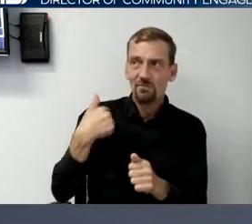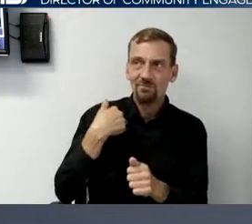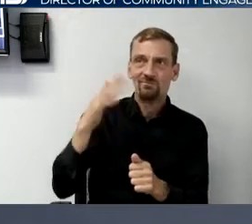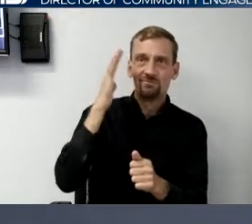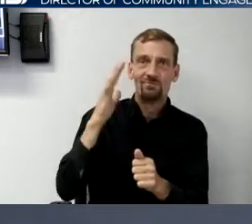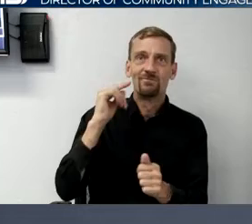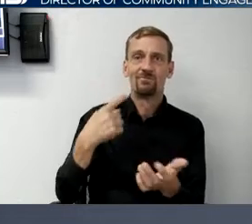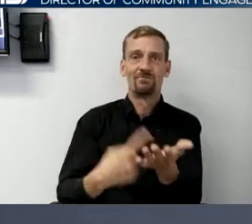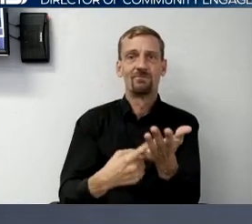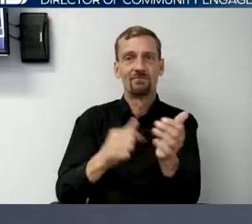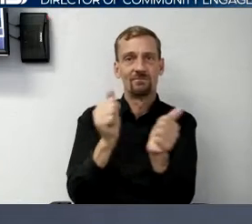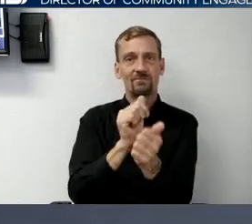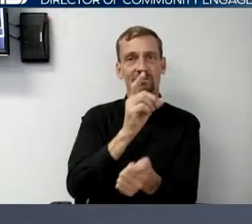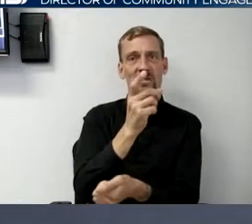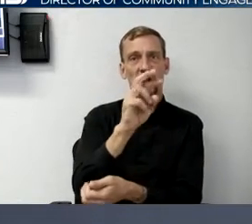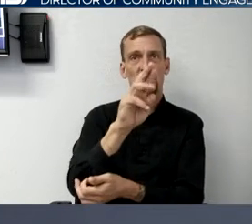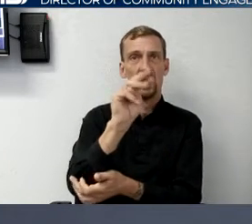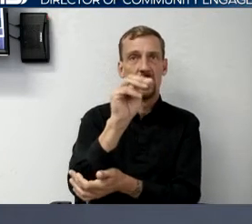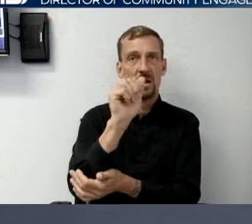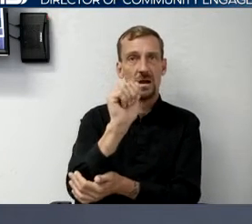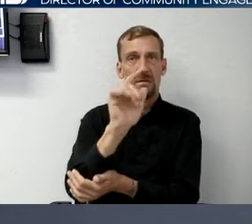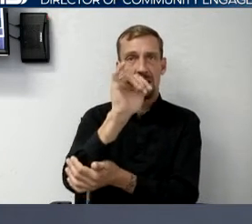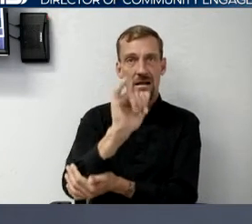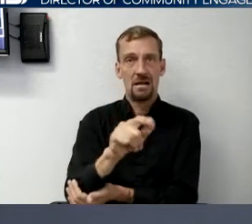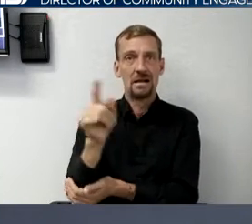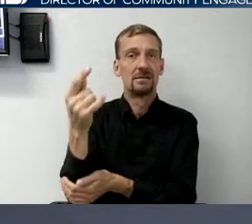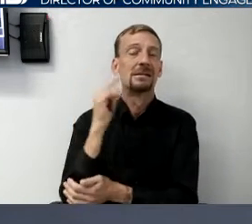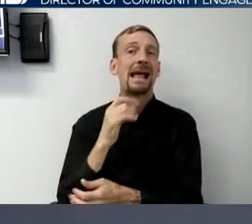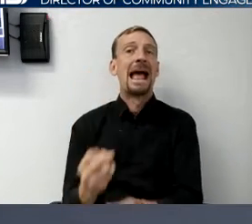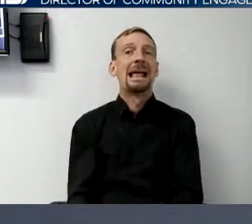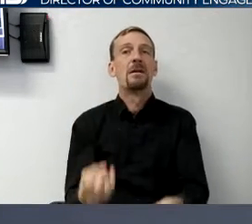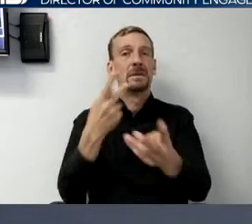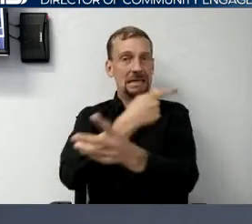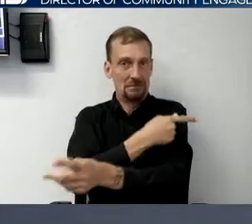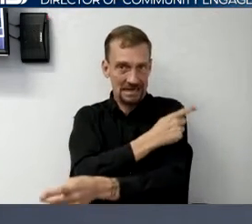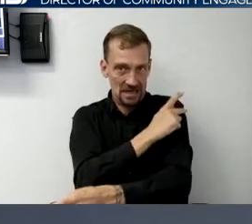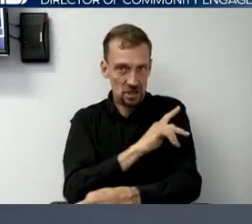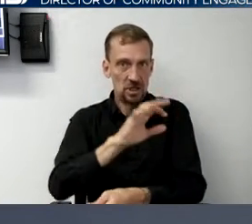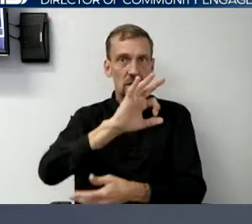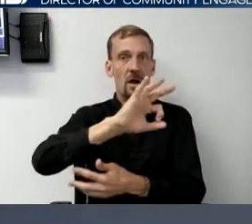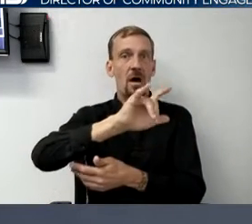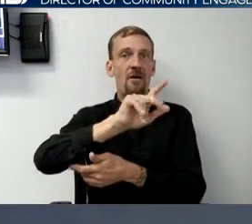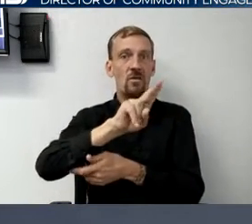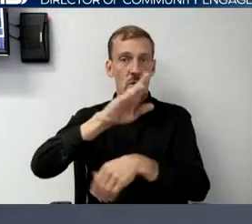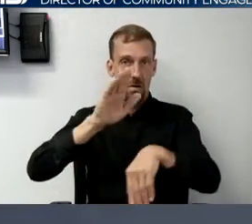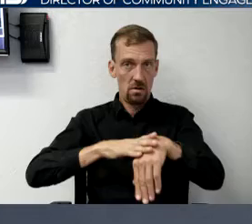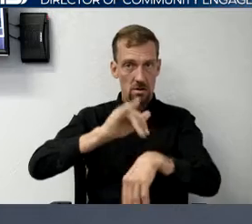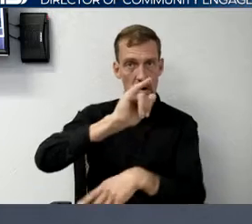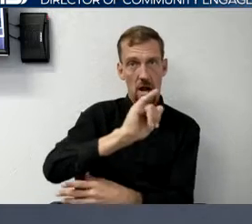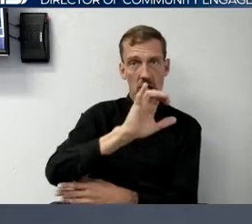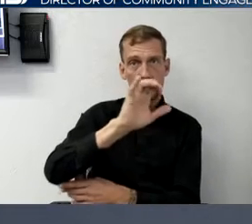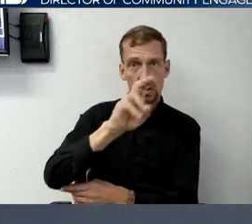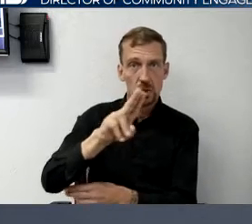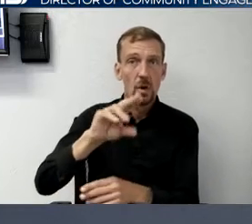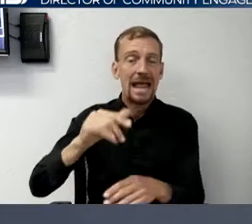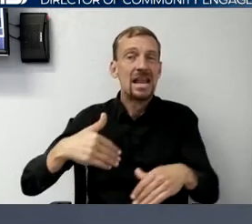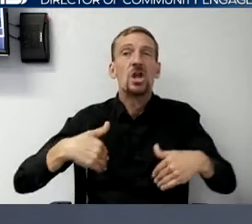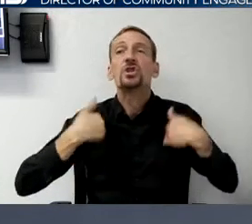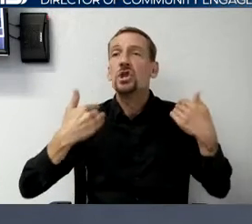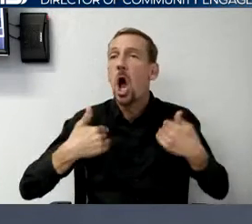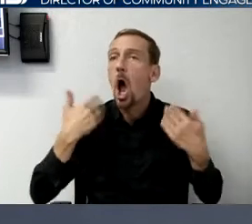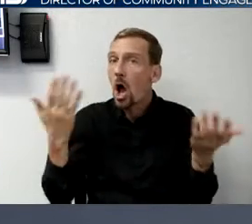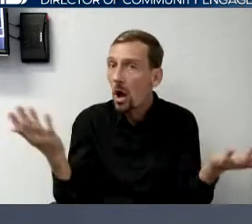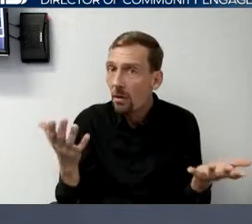about the number of patients flu patients that he was taking care of on the ICU and how young they